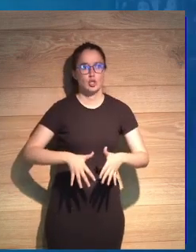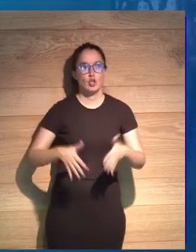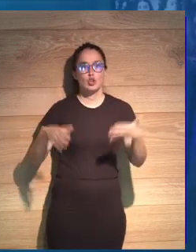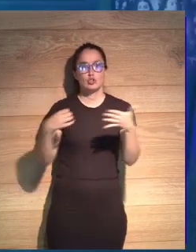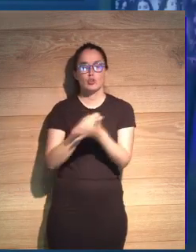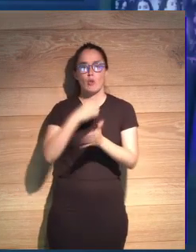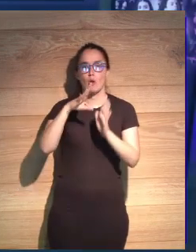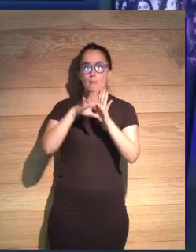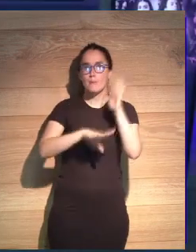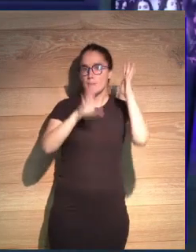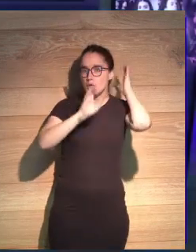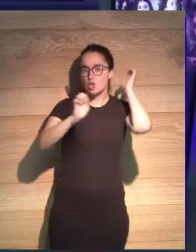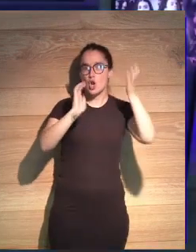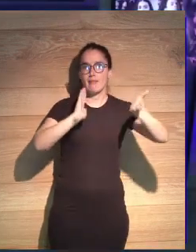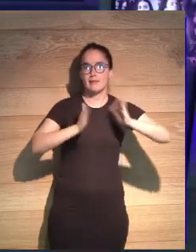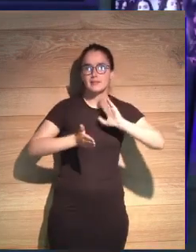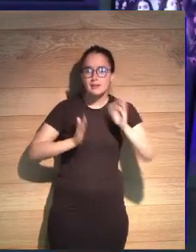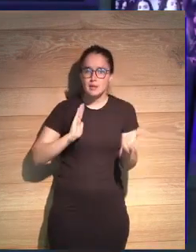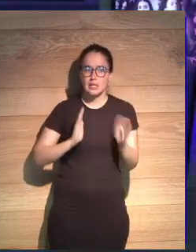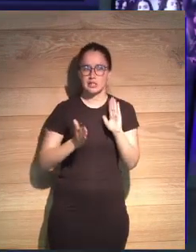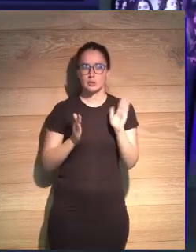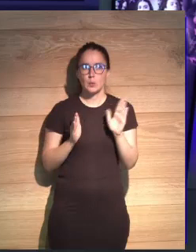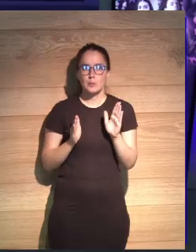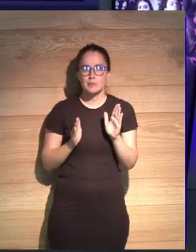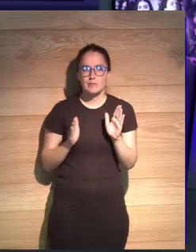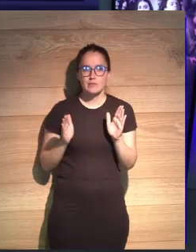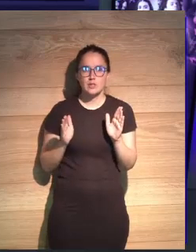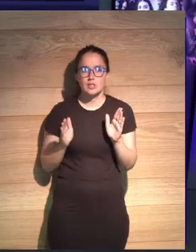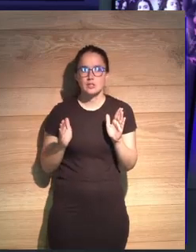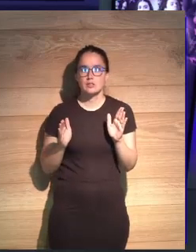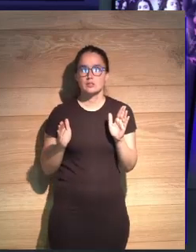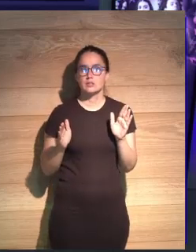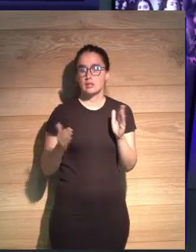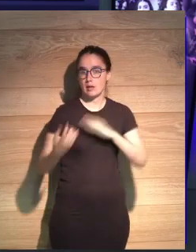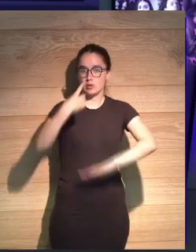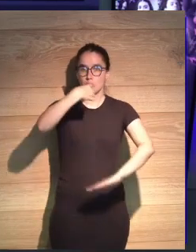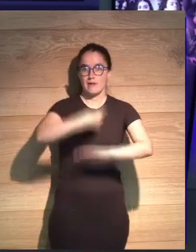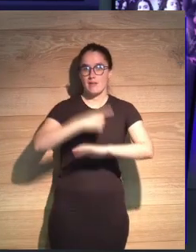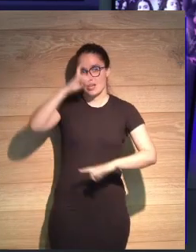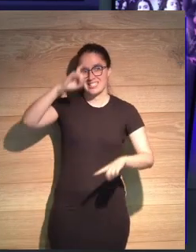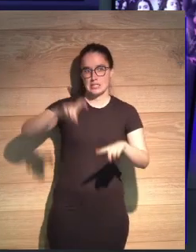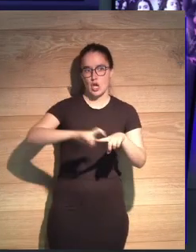patient enters this program following the treatment protocol